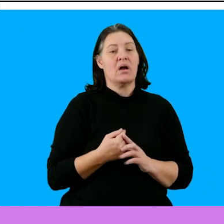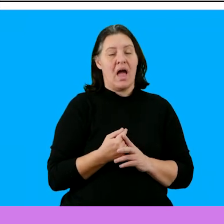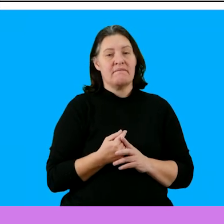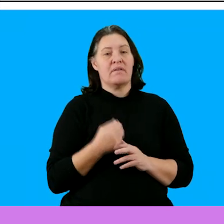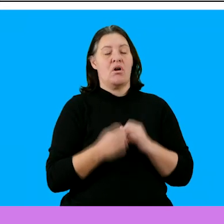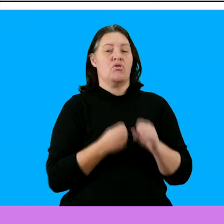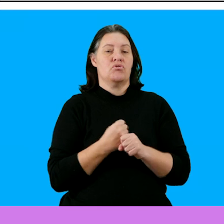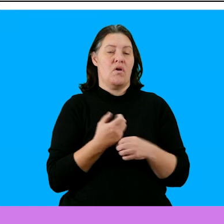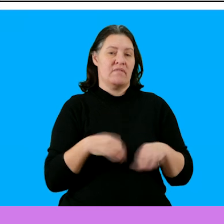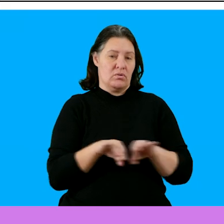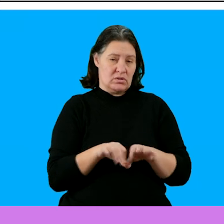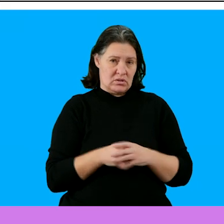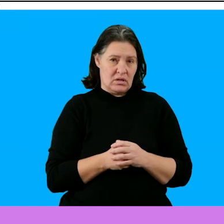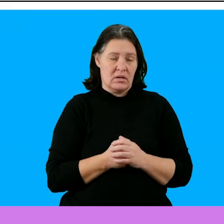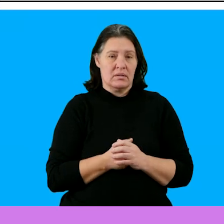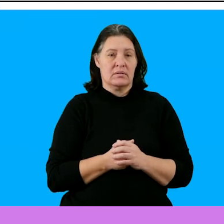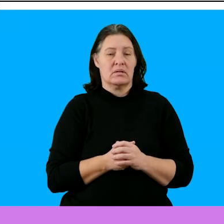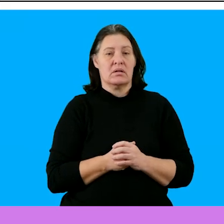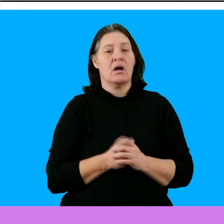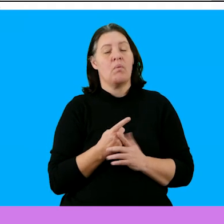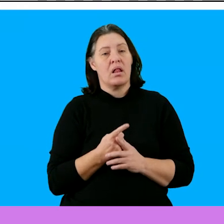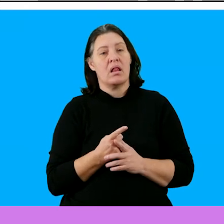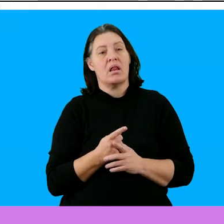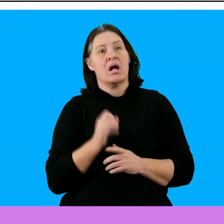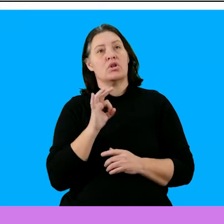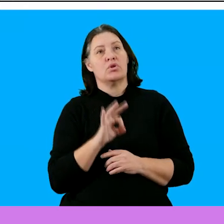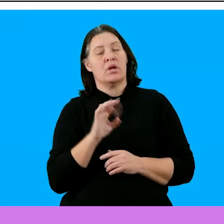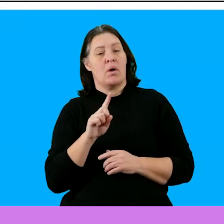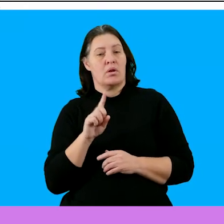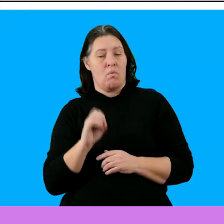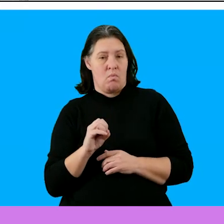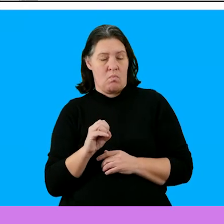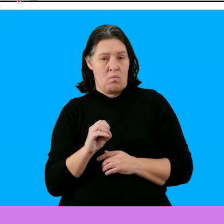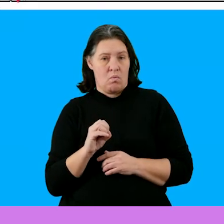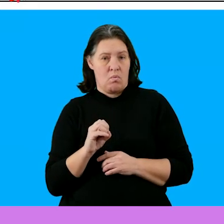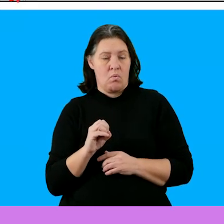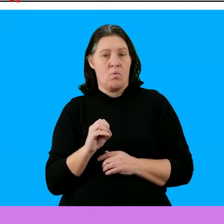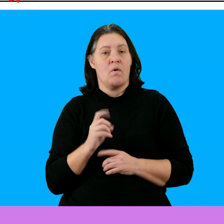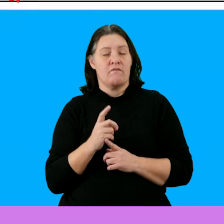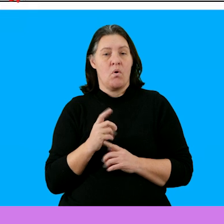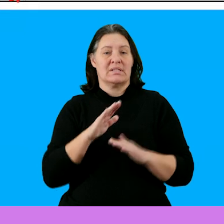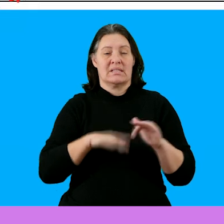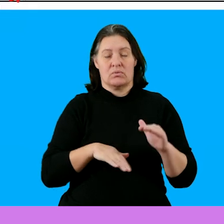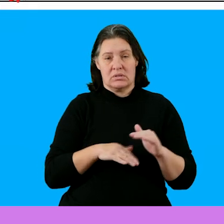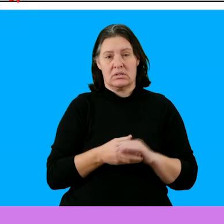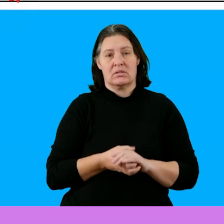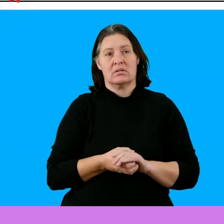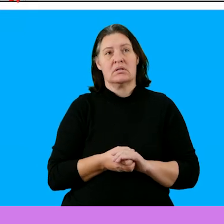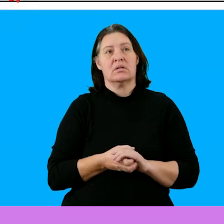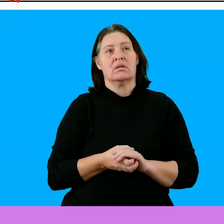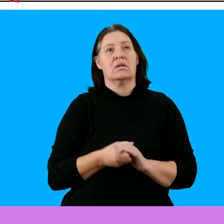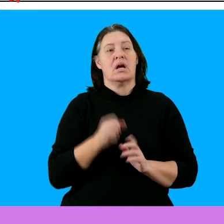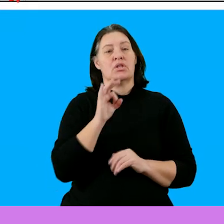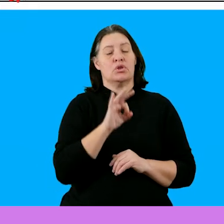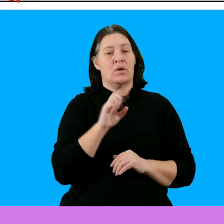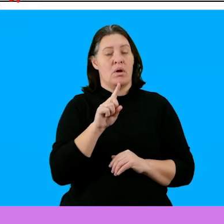tax, we work with annual values. So therefore, the taxpayer will get 310 Rand, basically discount. So